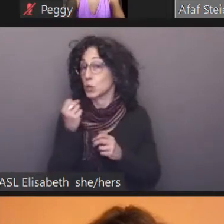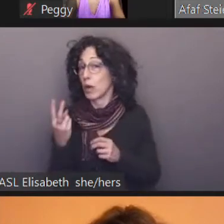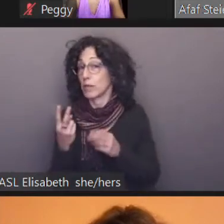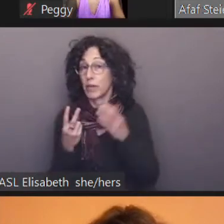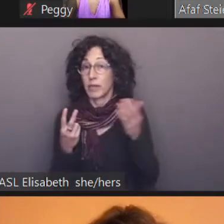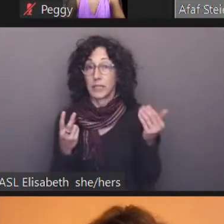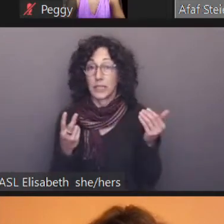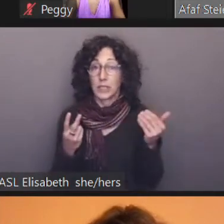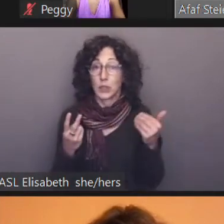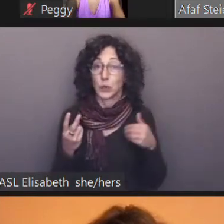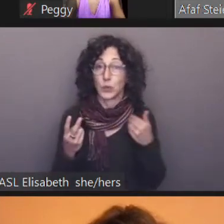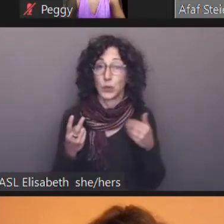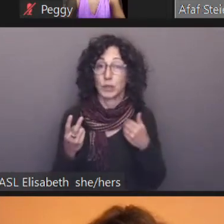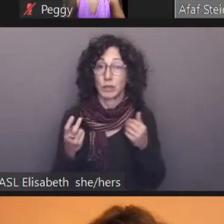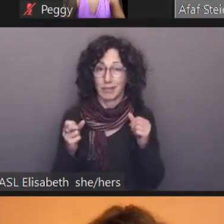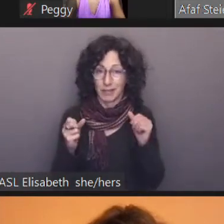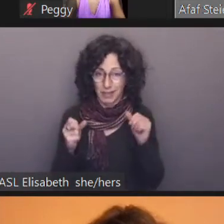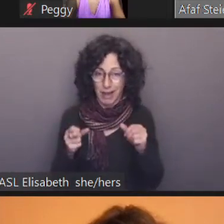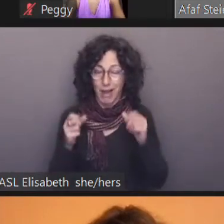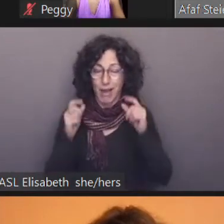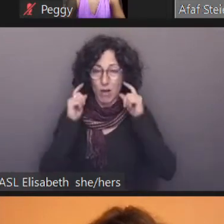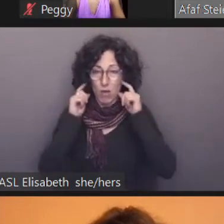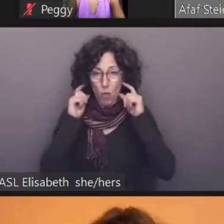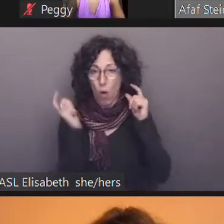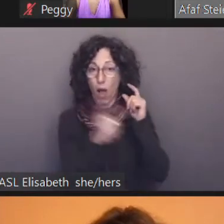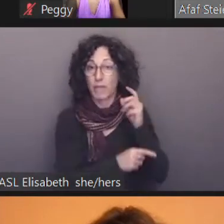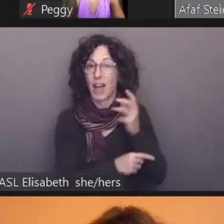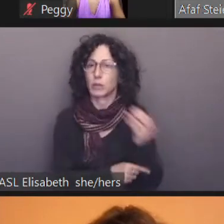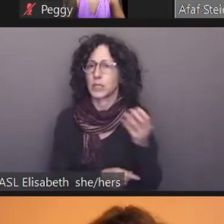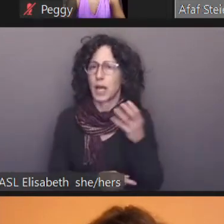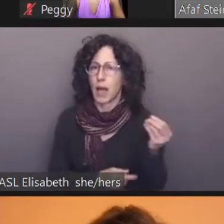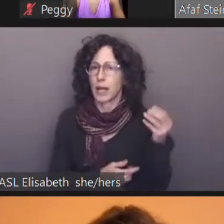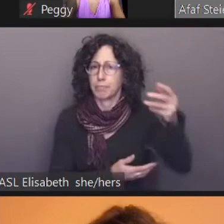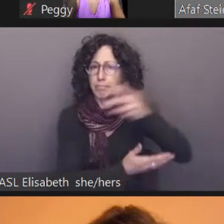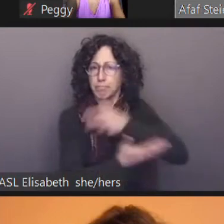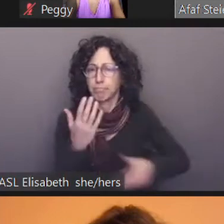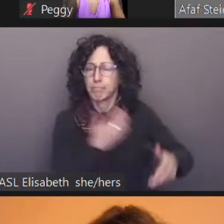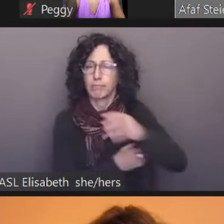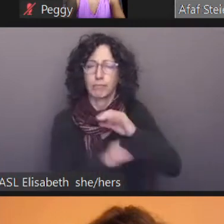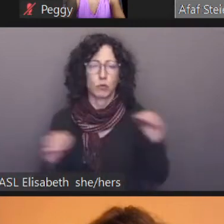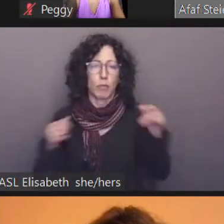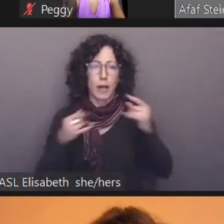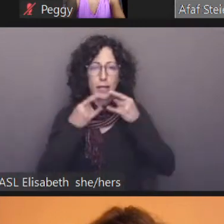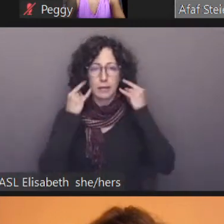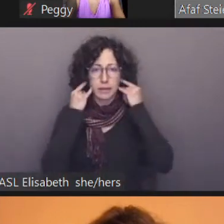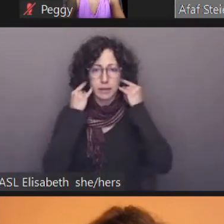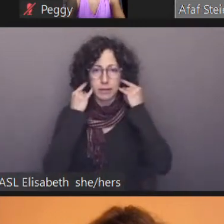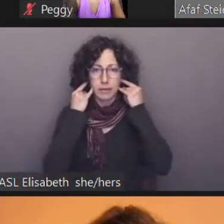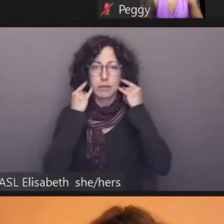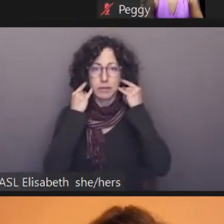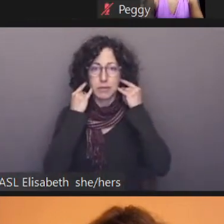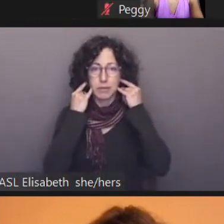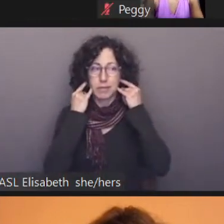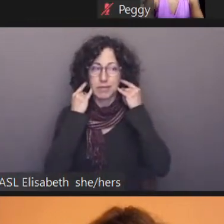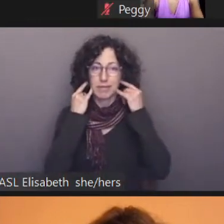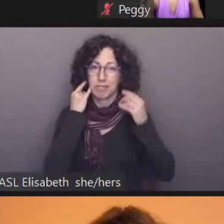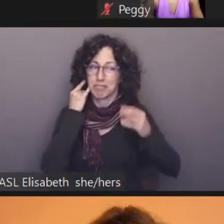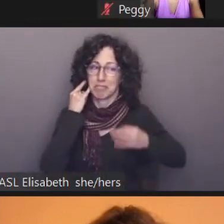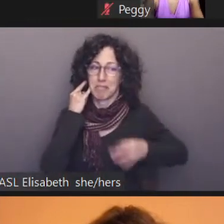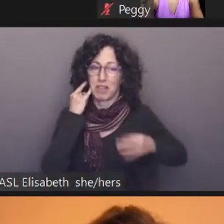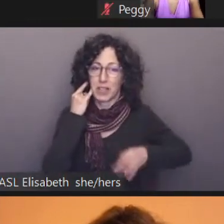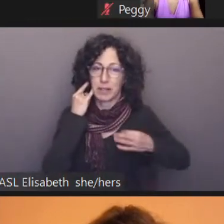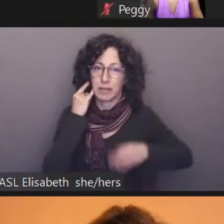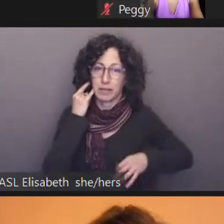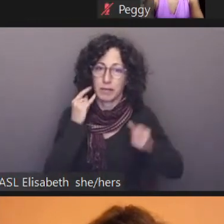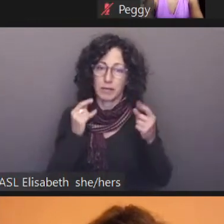also. So they will get the benefit of the changes that are already starting to happen. And we expect that